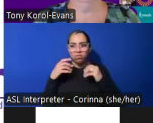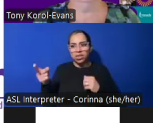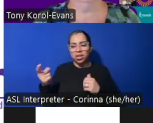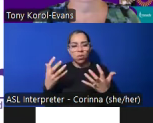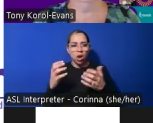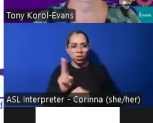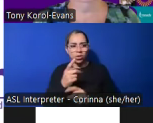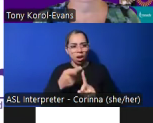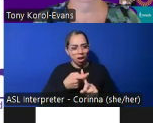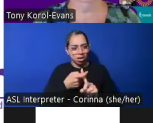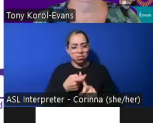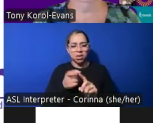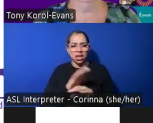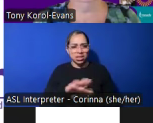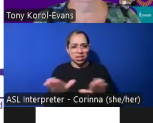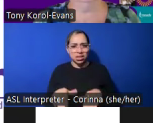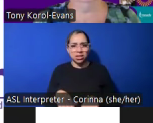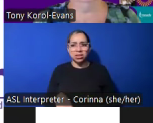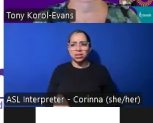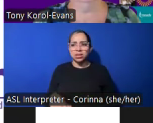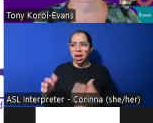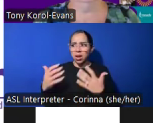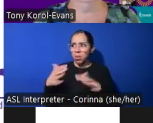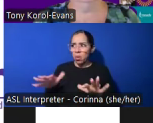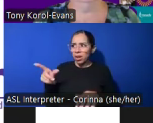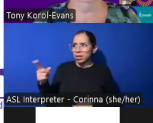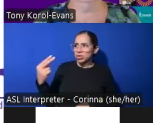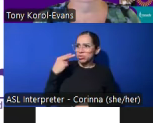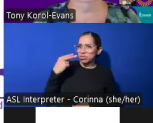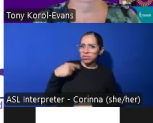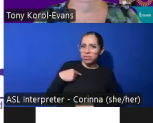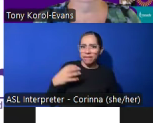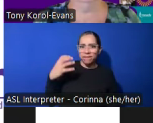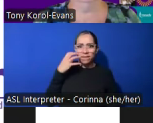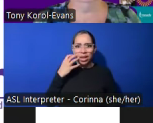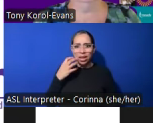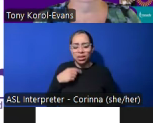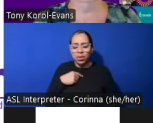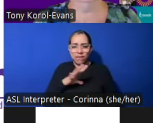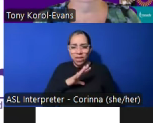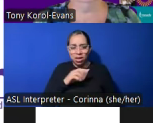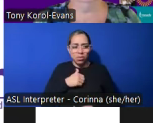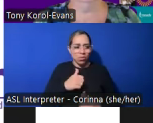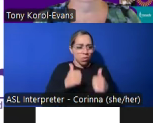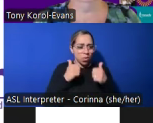condoms. And I didn't want him to think I was fat, so I didn't get on the birth control. And